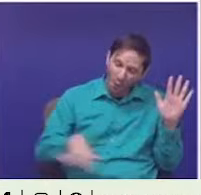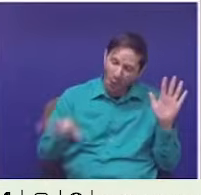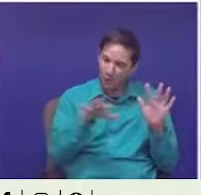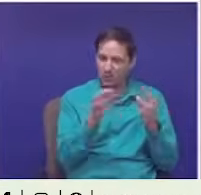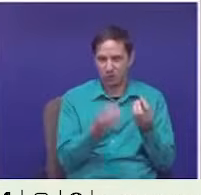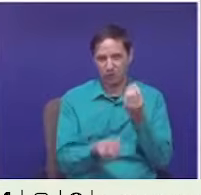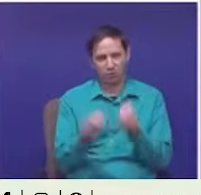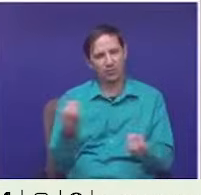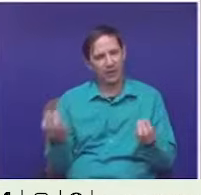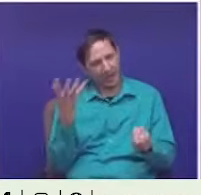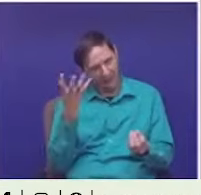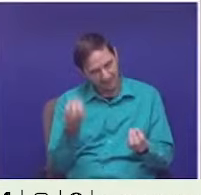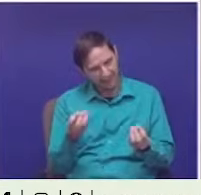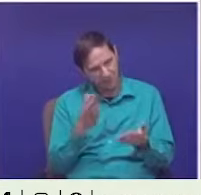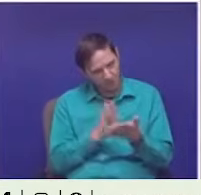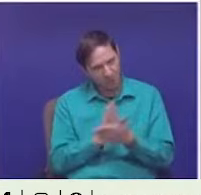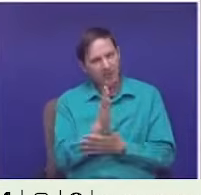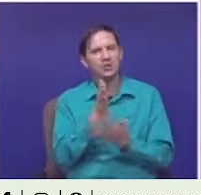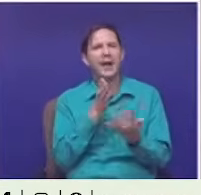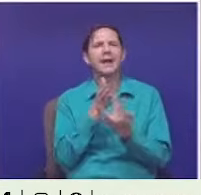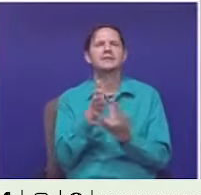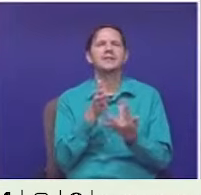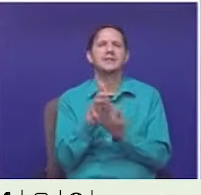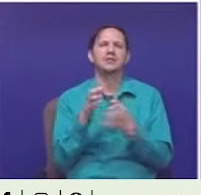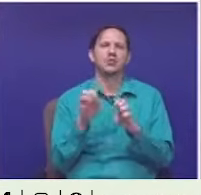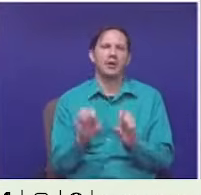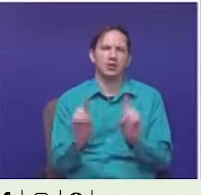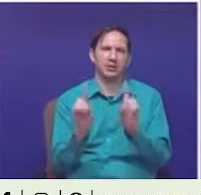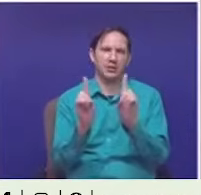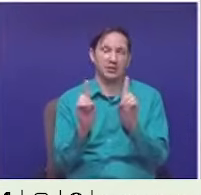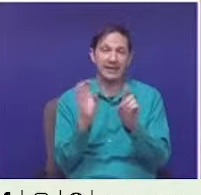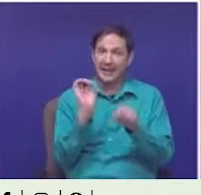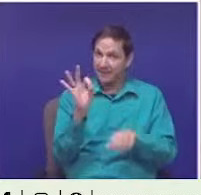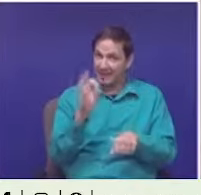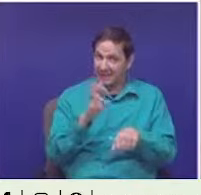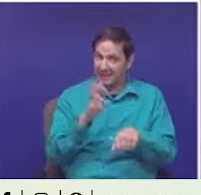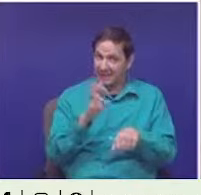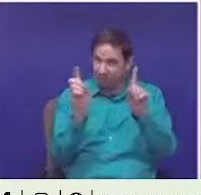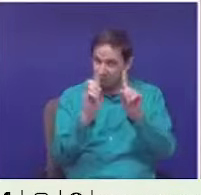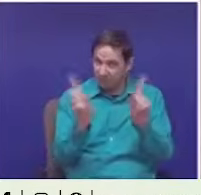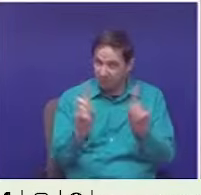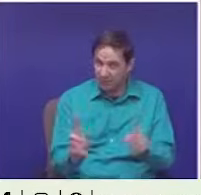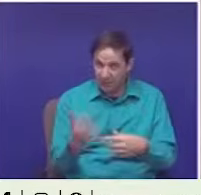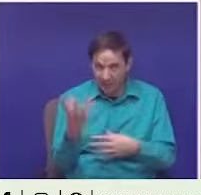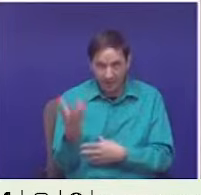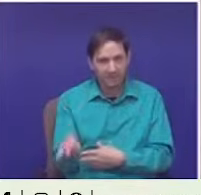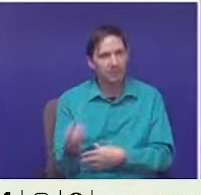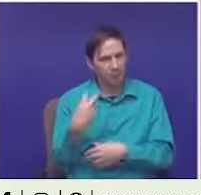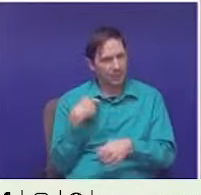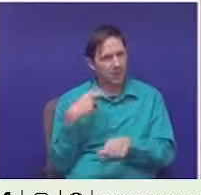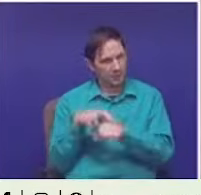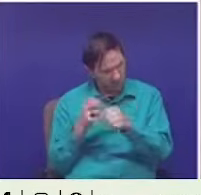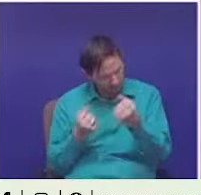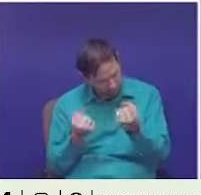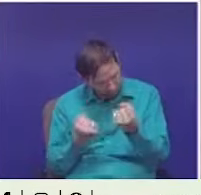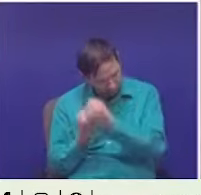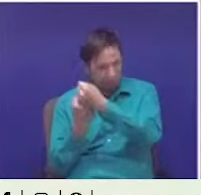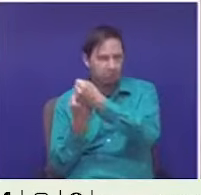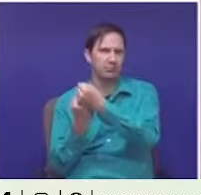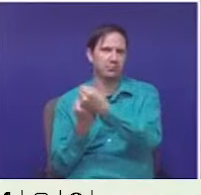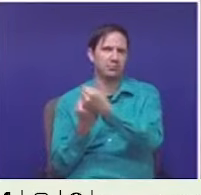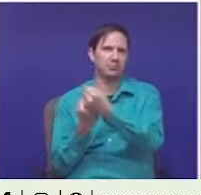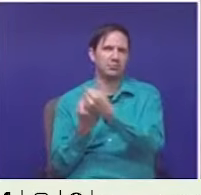education. And should they have education, special education needs, we need to meet them where they are. So it's not a matter